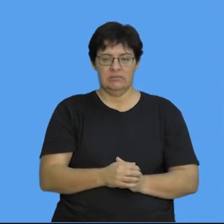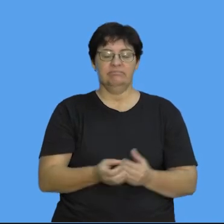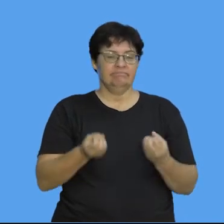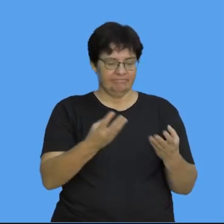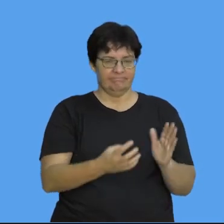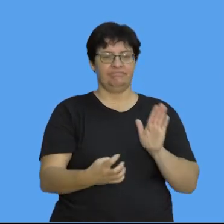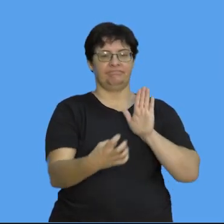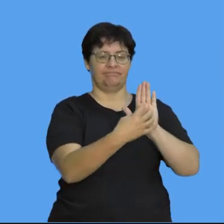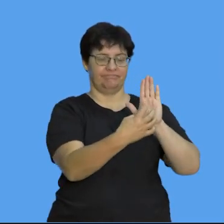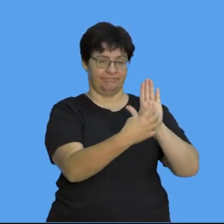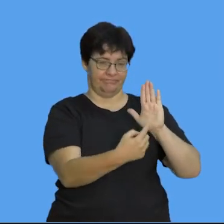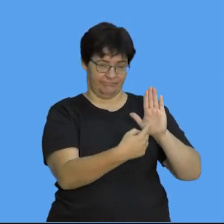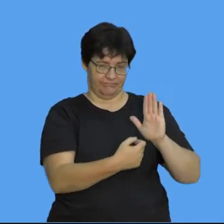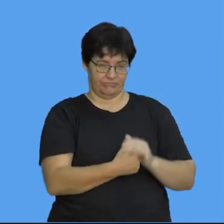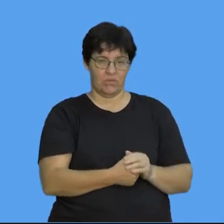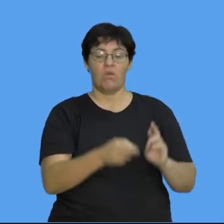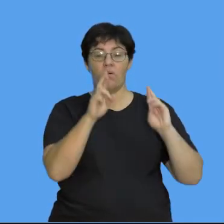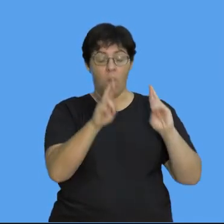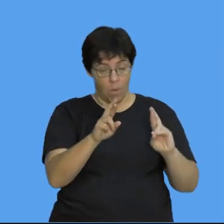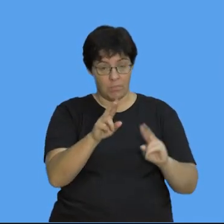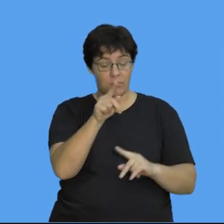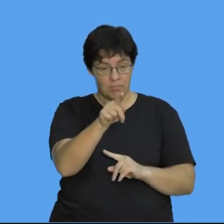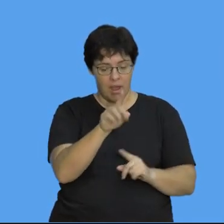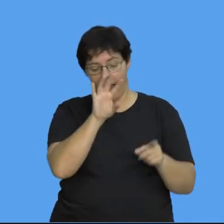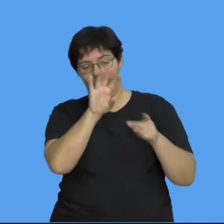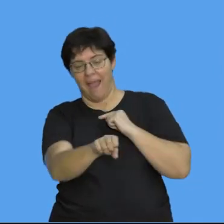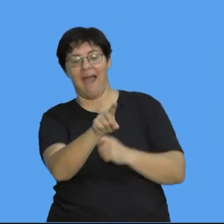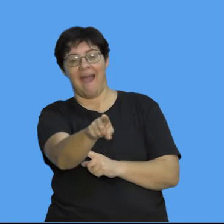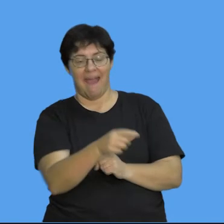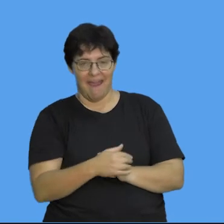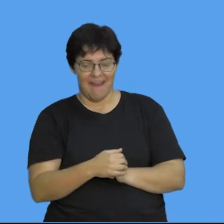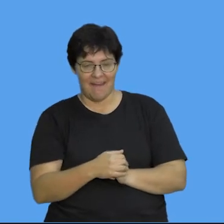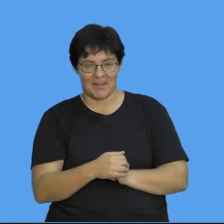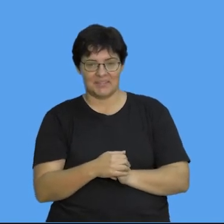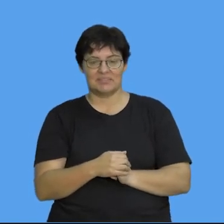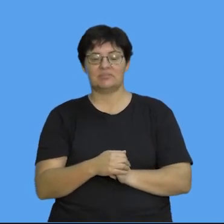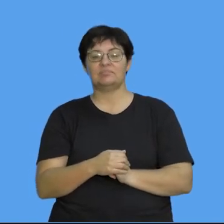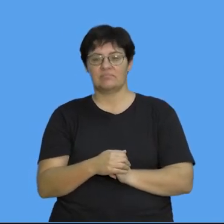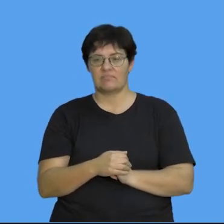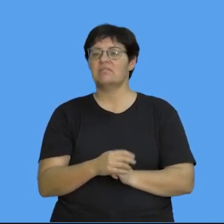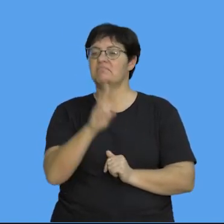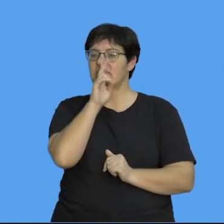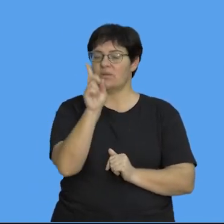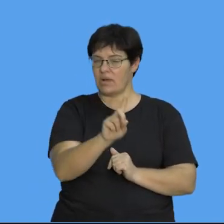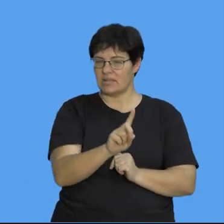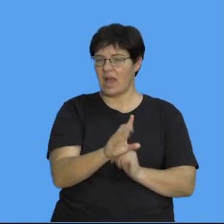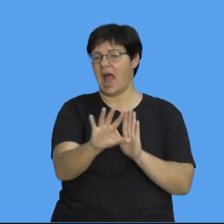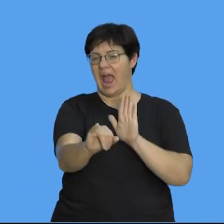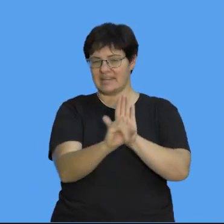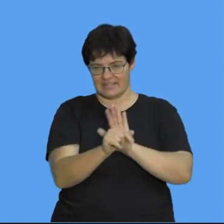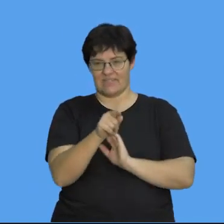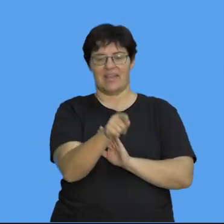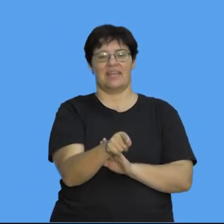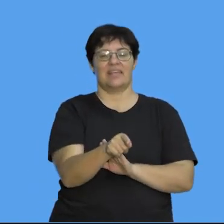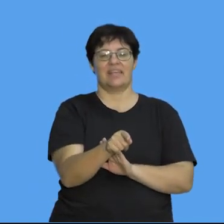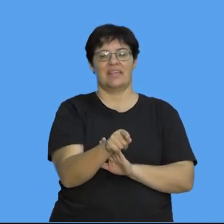you a diagram, and I'm hoping already that you are looking at it and you can see and identify it,